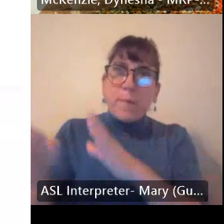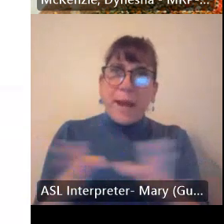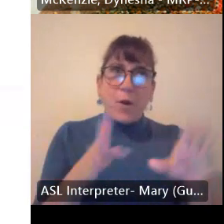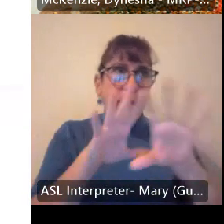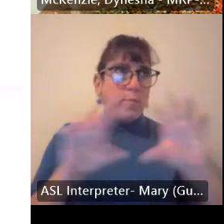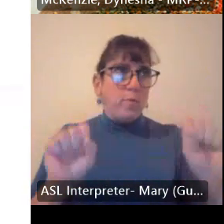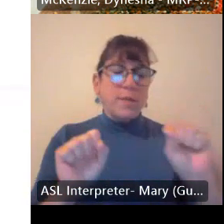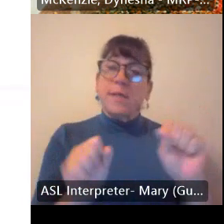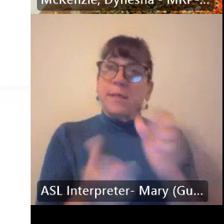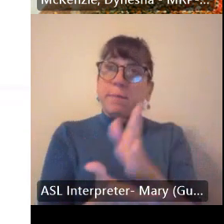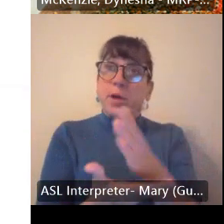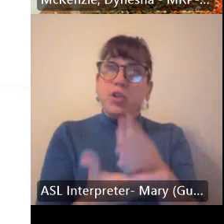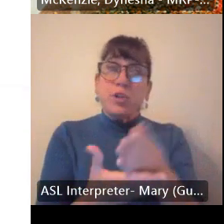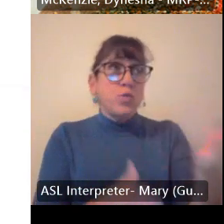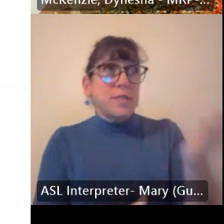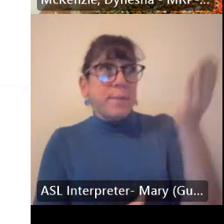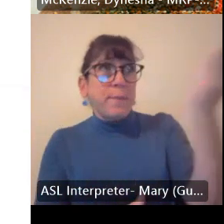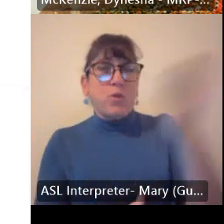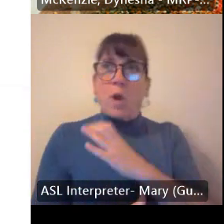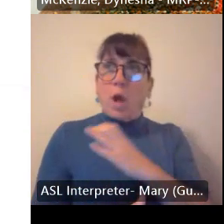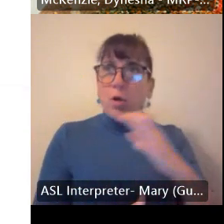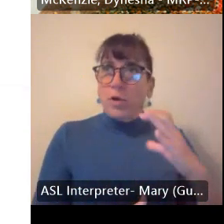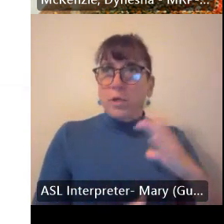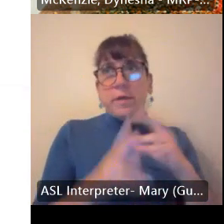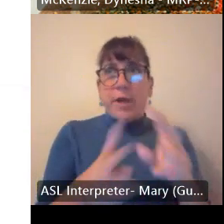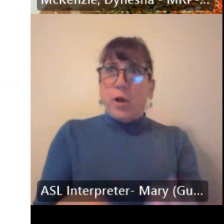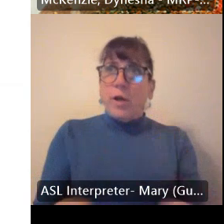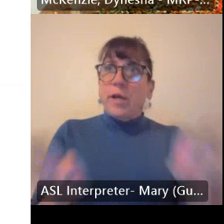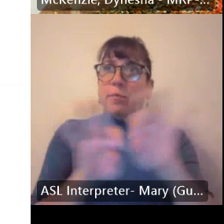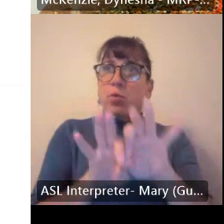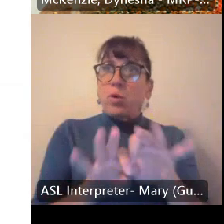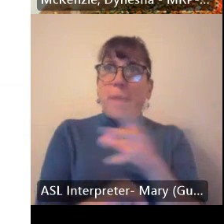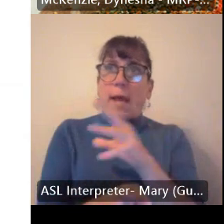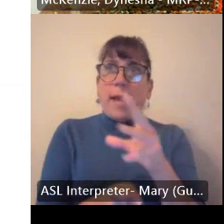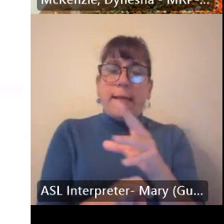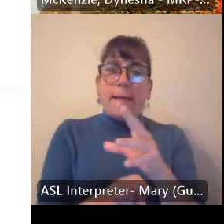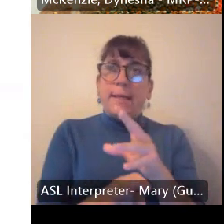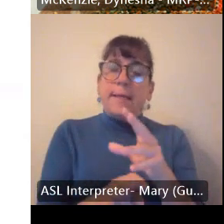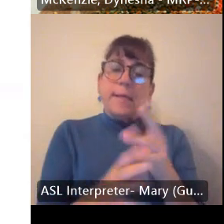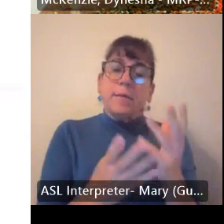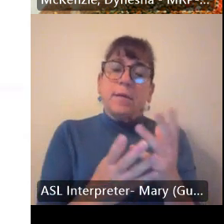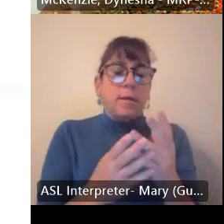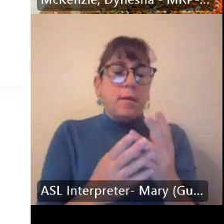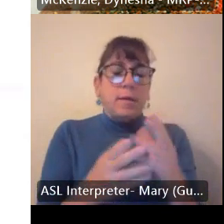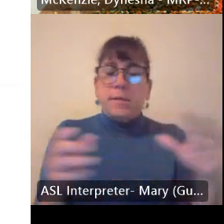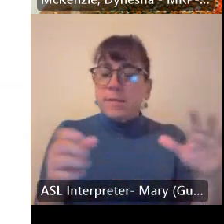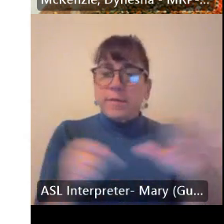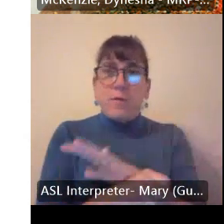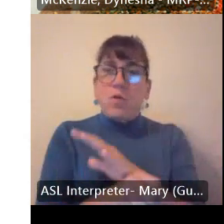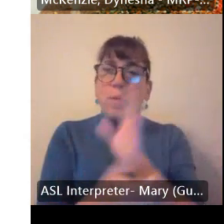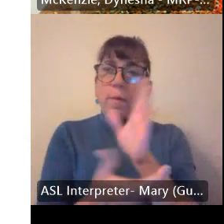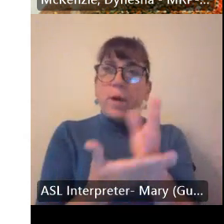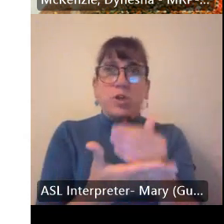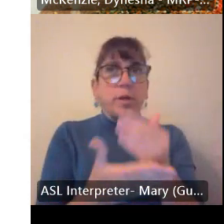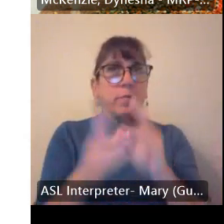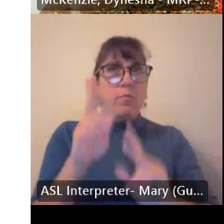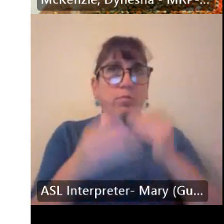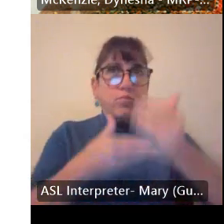budget for submission to Congress. That's very, very important, and it takes up the entire budget process. Is